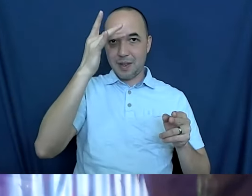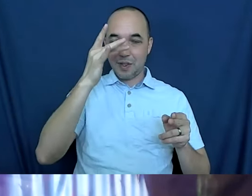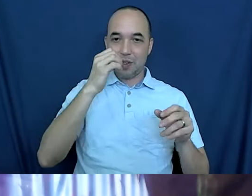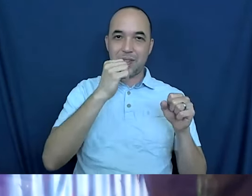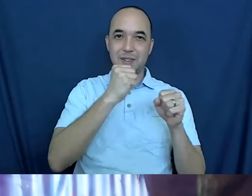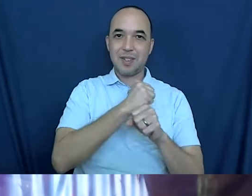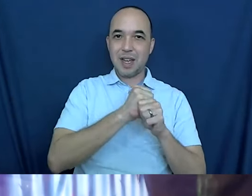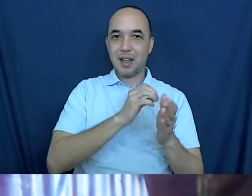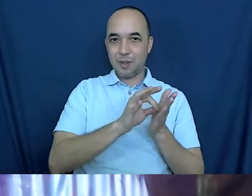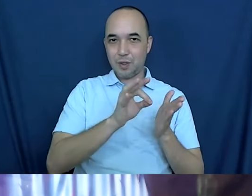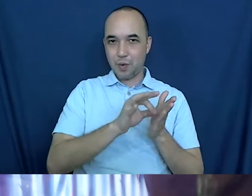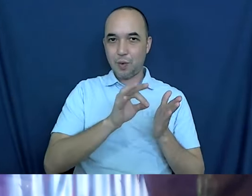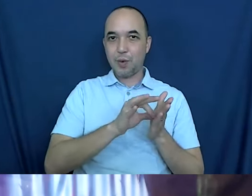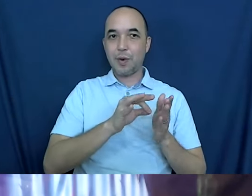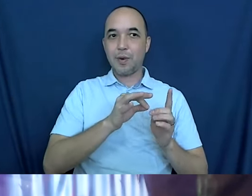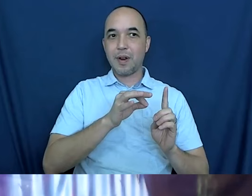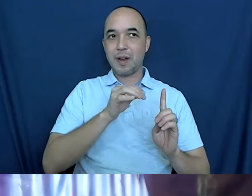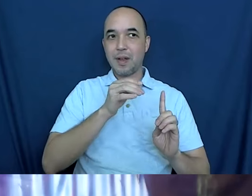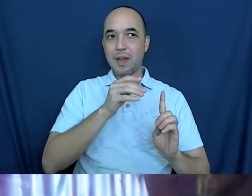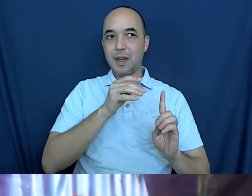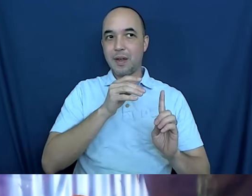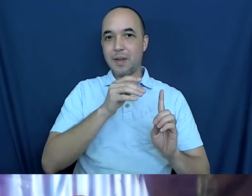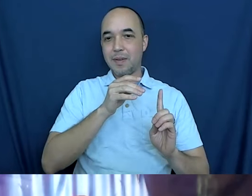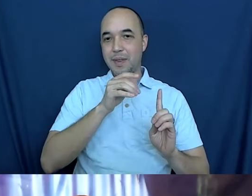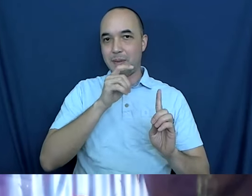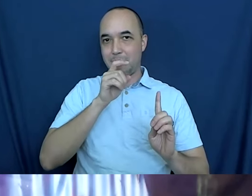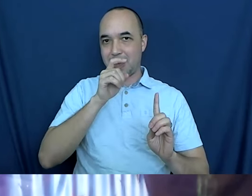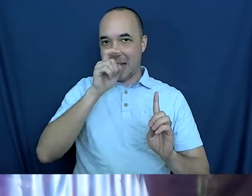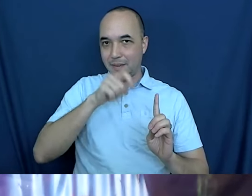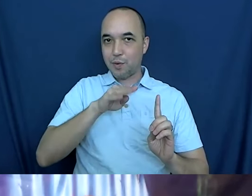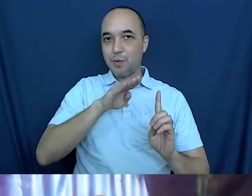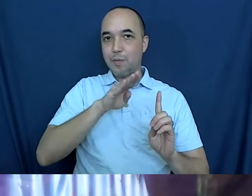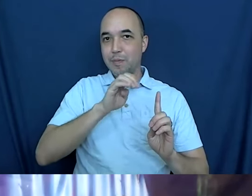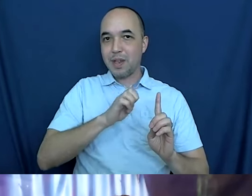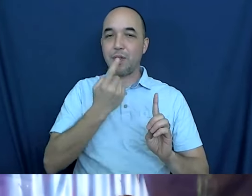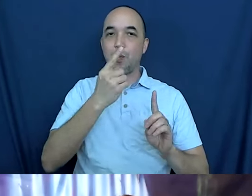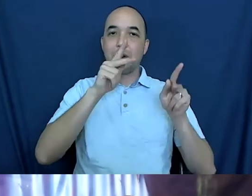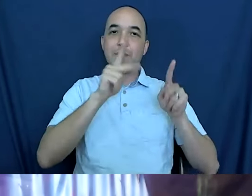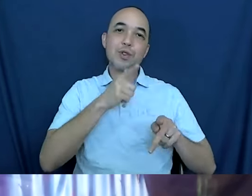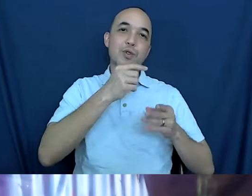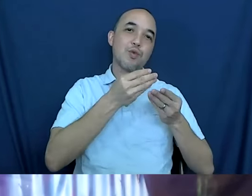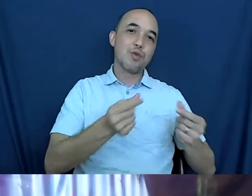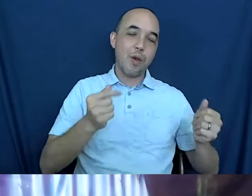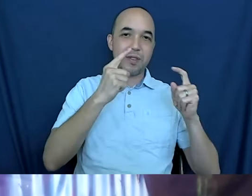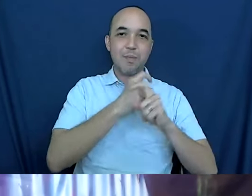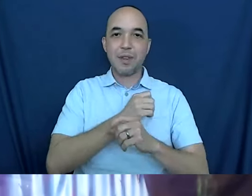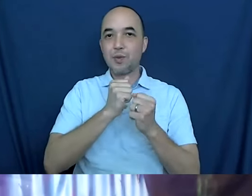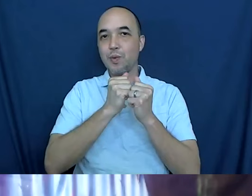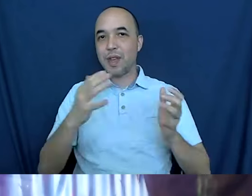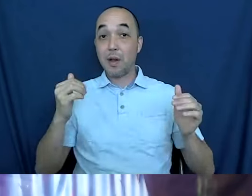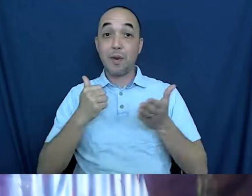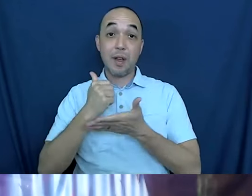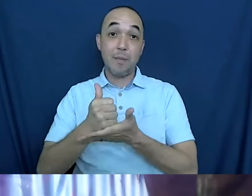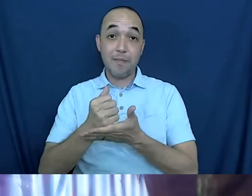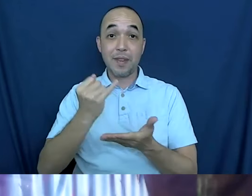have to solve as a person, not their character, a puzzle without help. If you